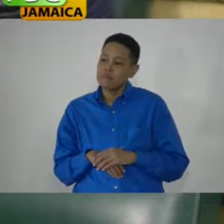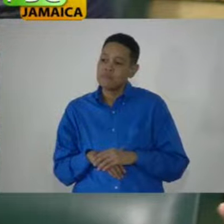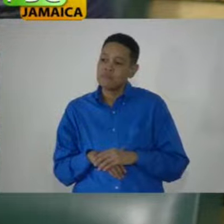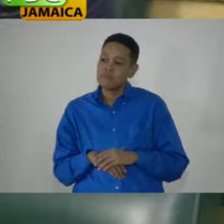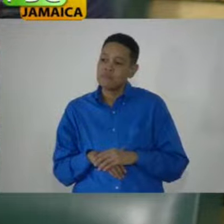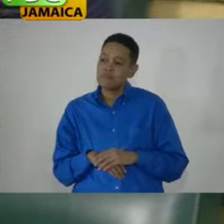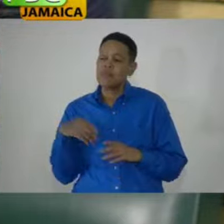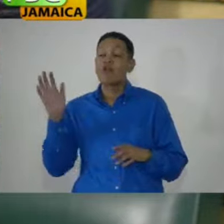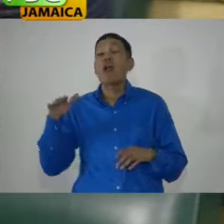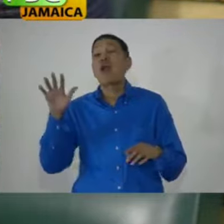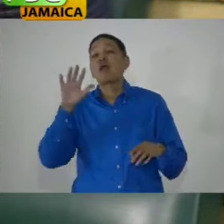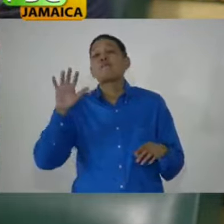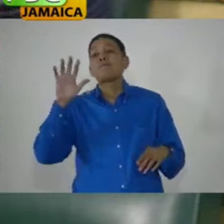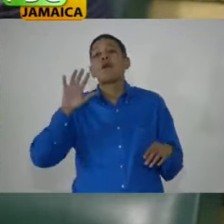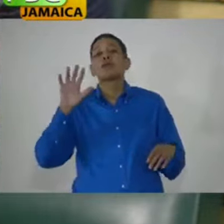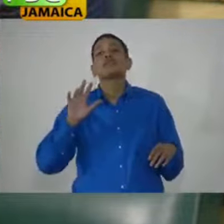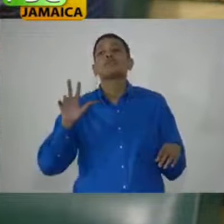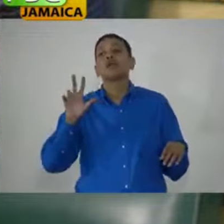Approximately